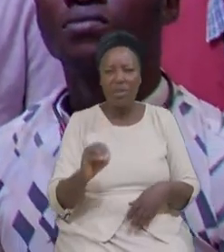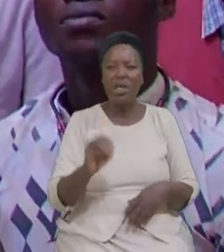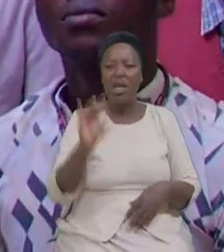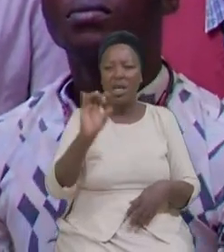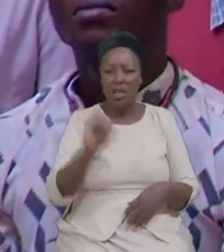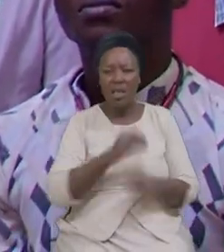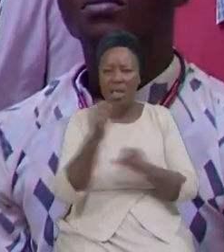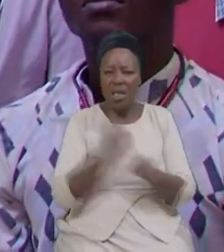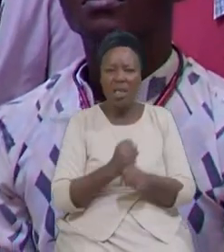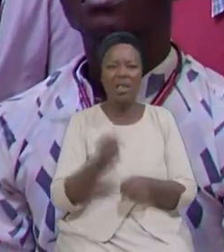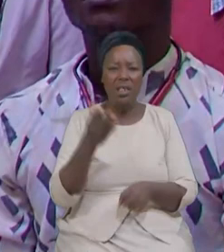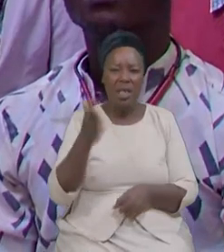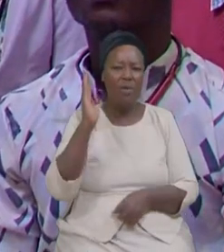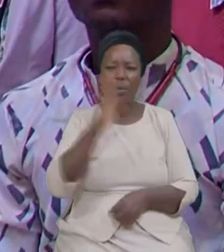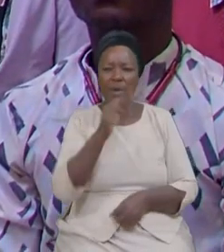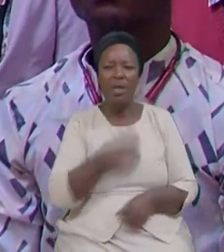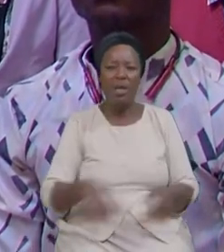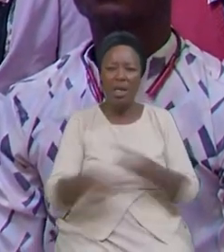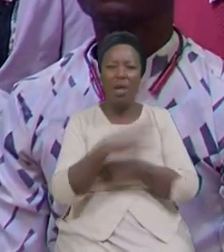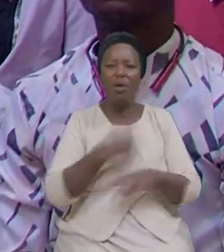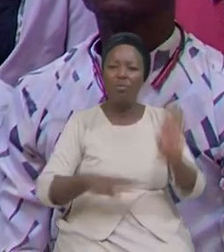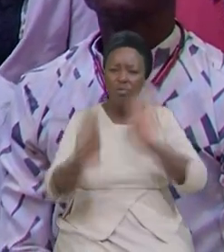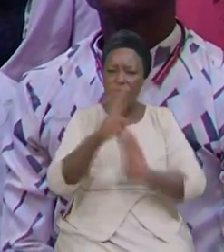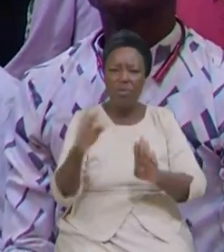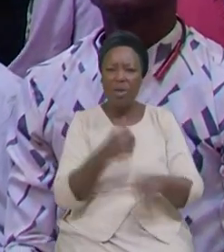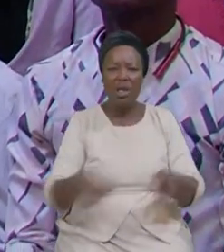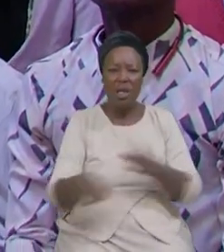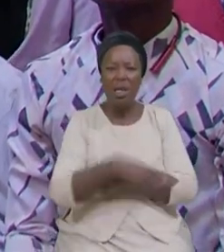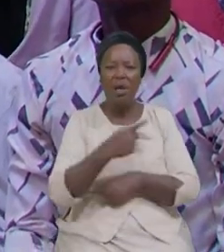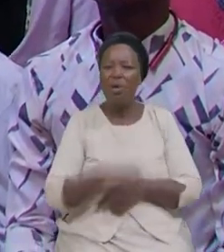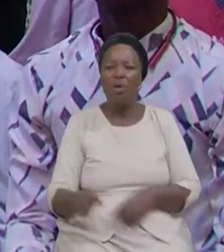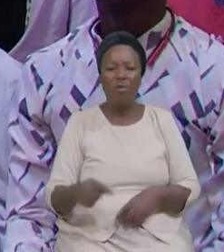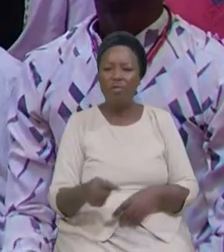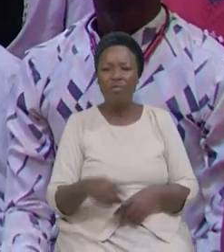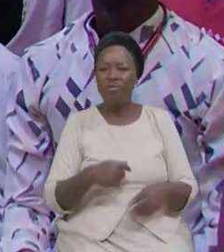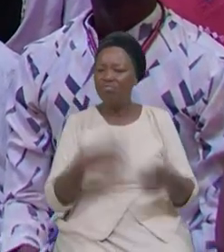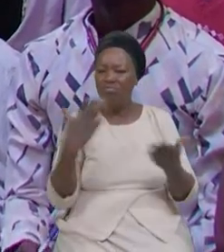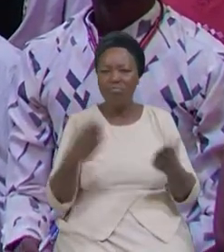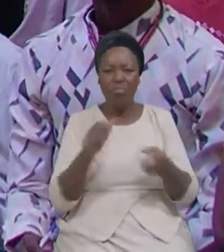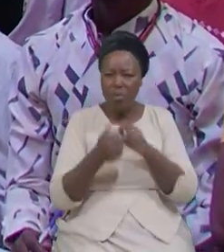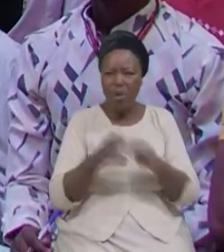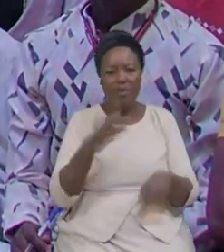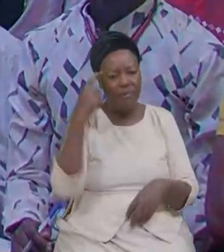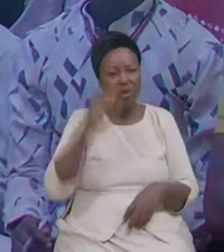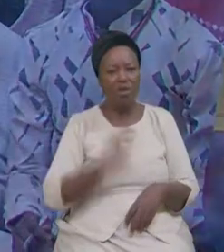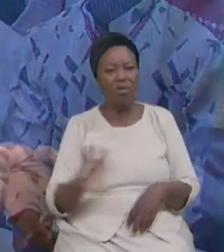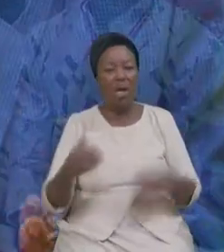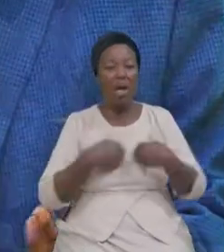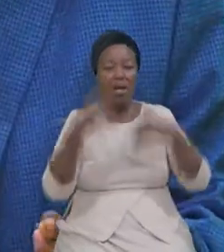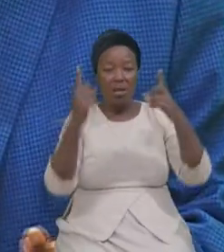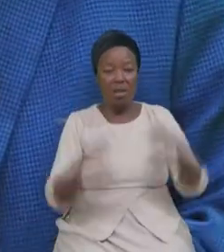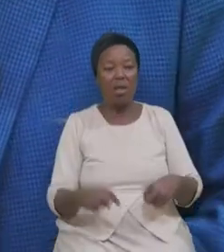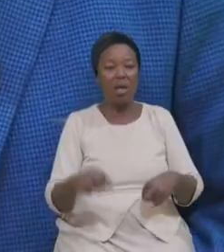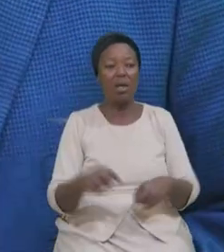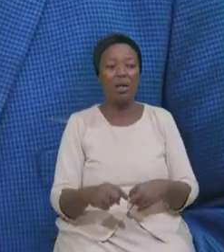of trouble, a day of rebuke, a day of blasphemy. For the children are come to the birth